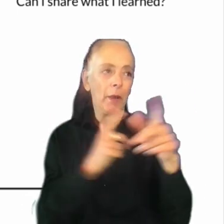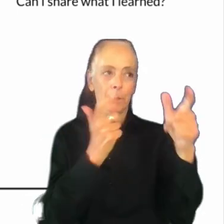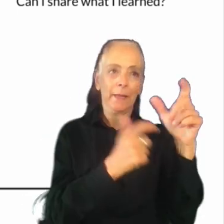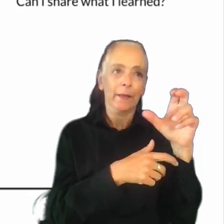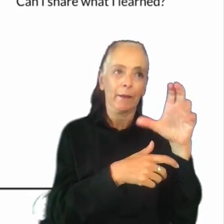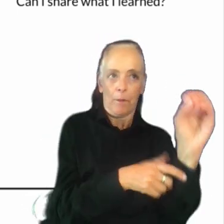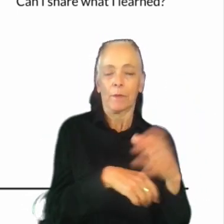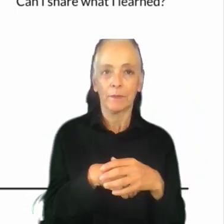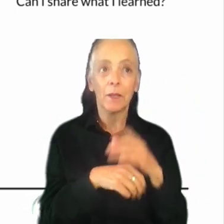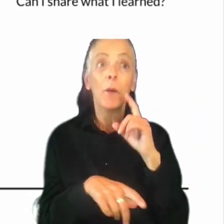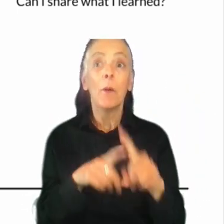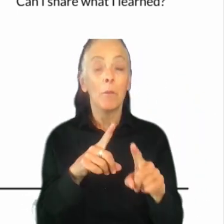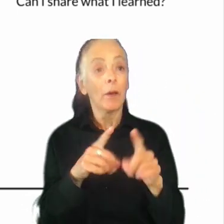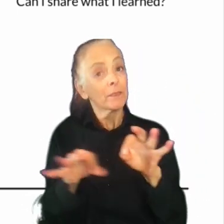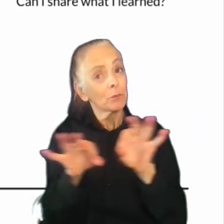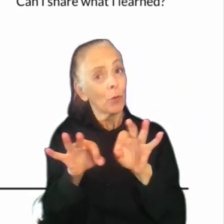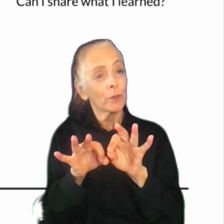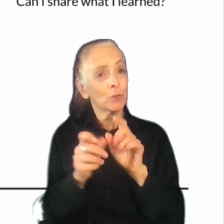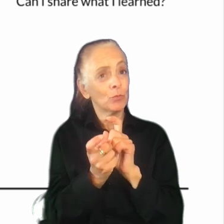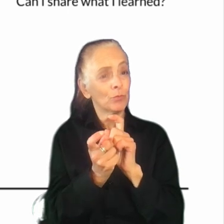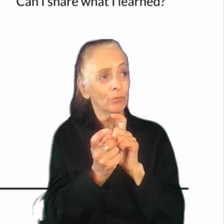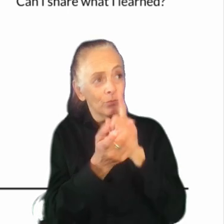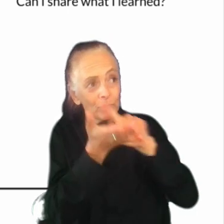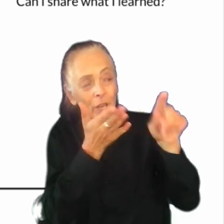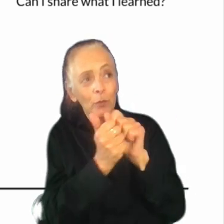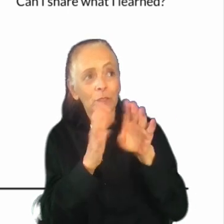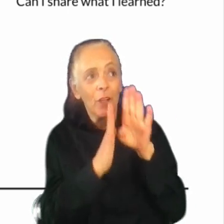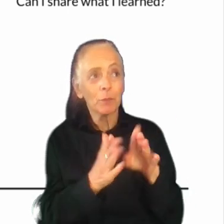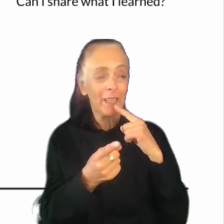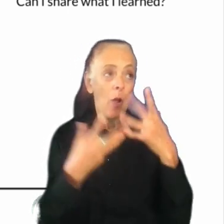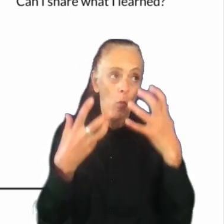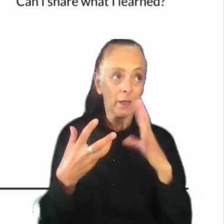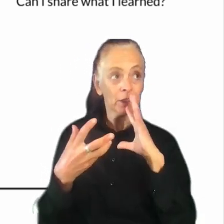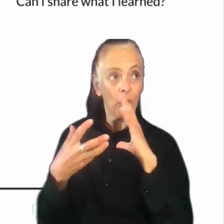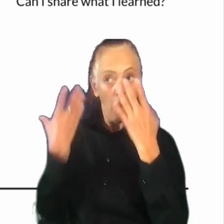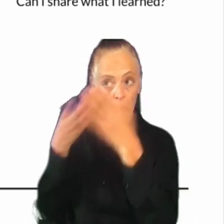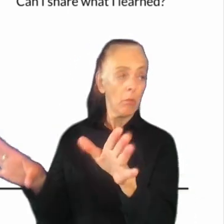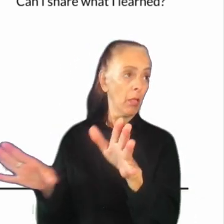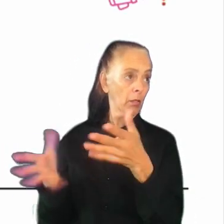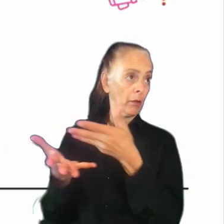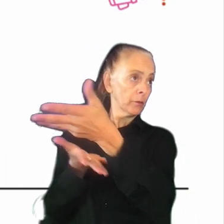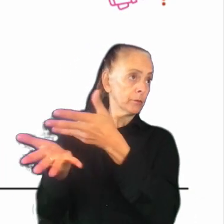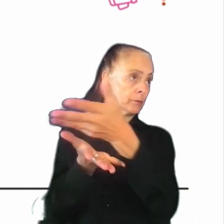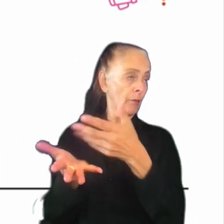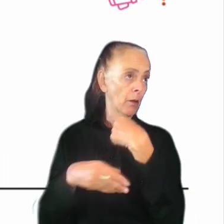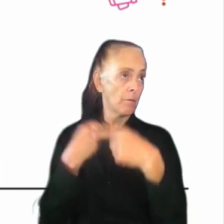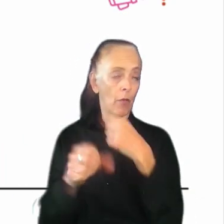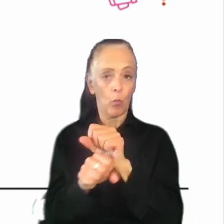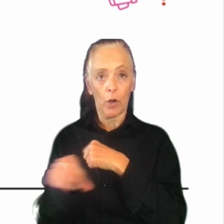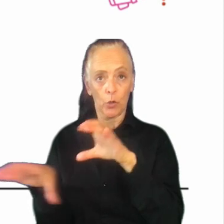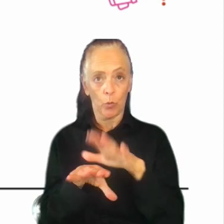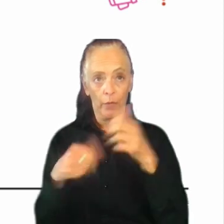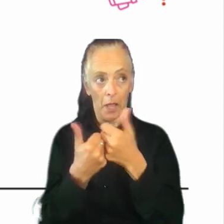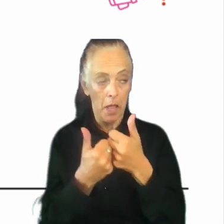developer that they understand that you want to talk publicly about the work that you do on this game so last